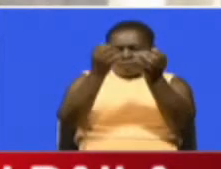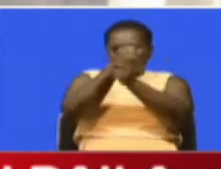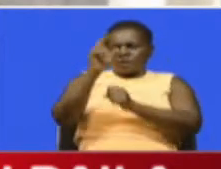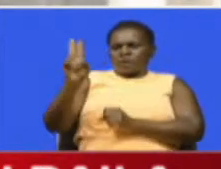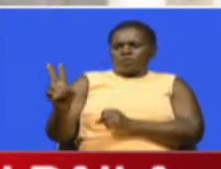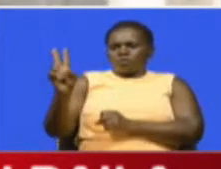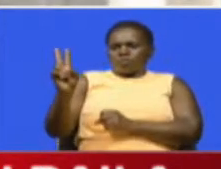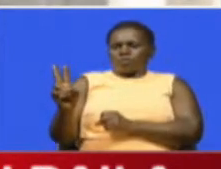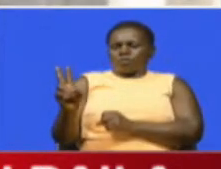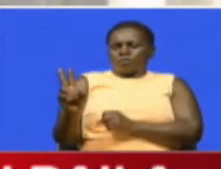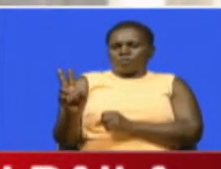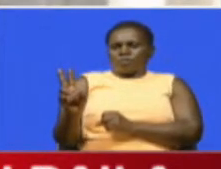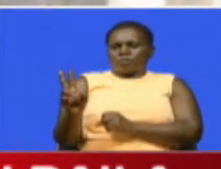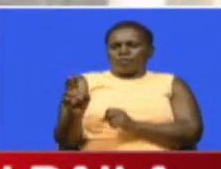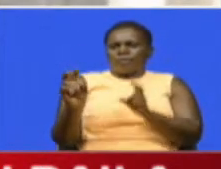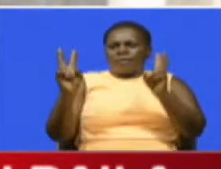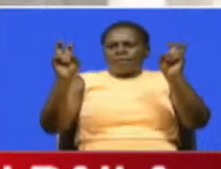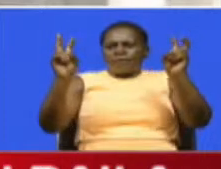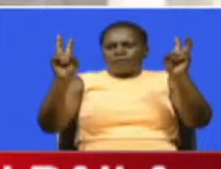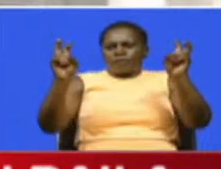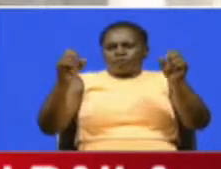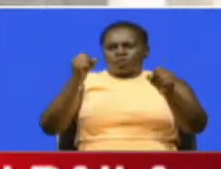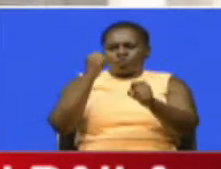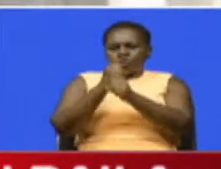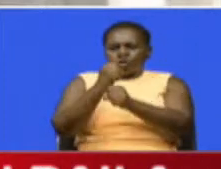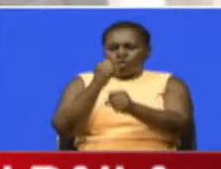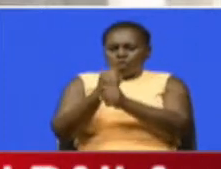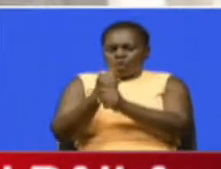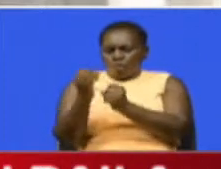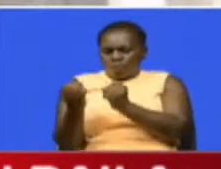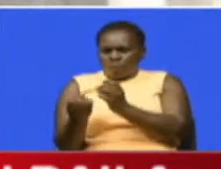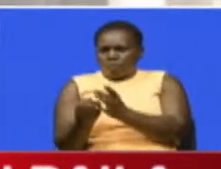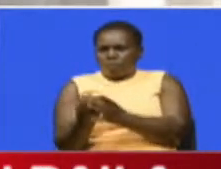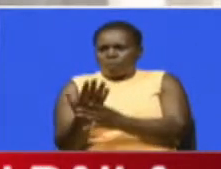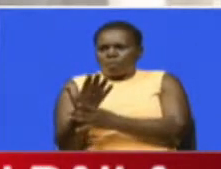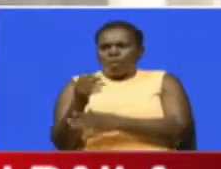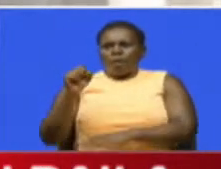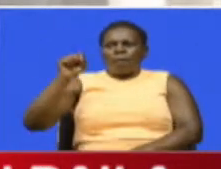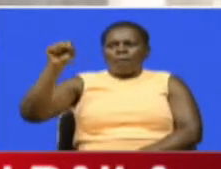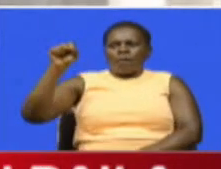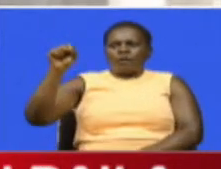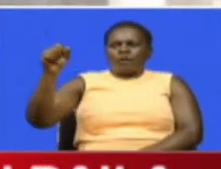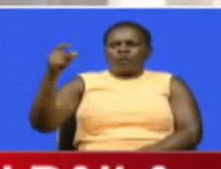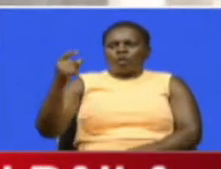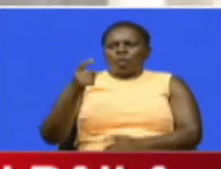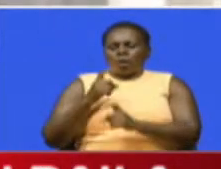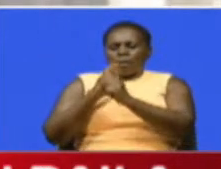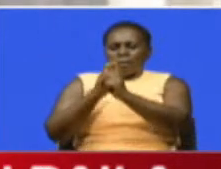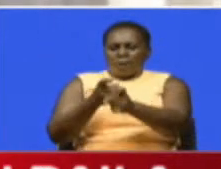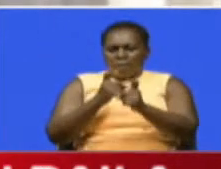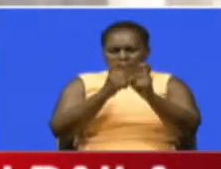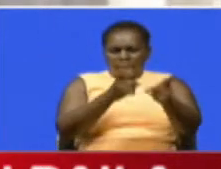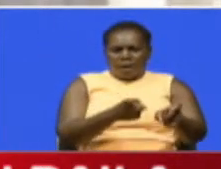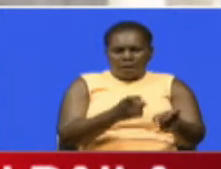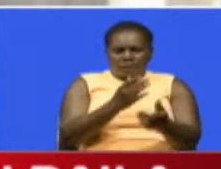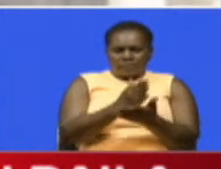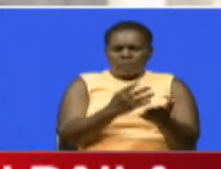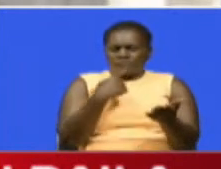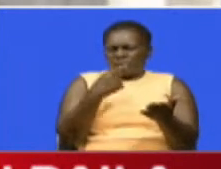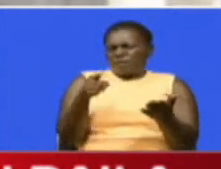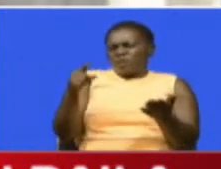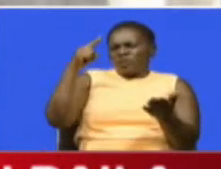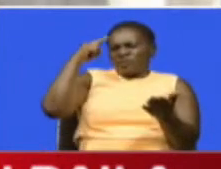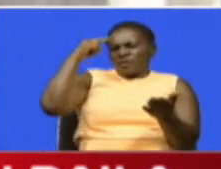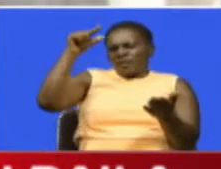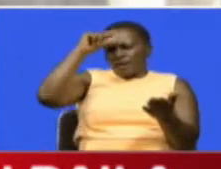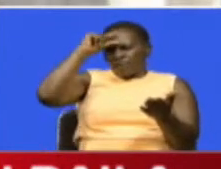Kenyatta. And I like that you bring up the issue of job creation and the politics of tokenism, as some have described it. Do you